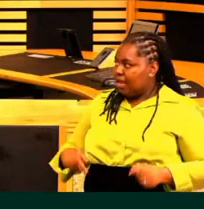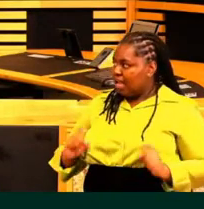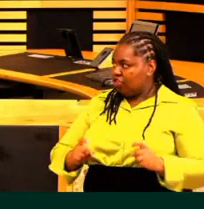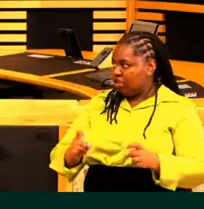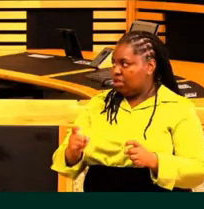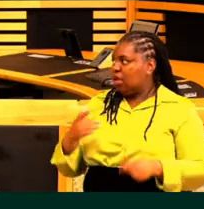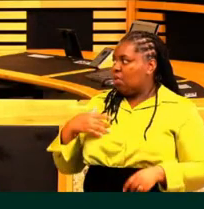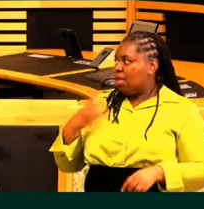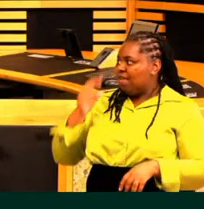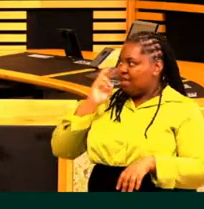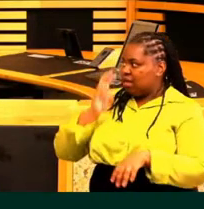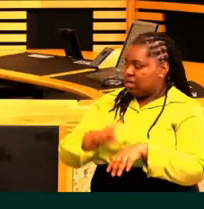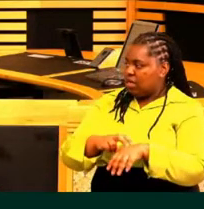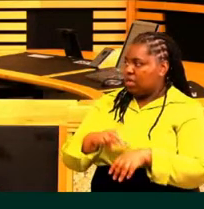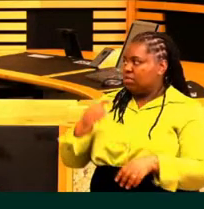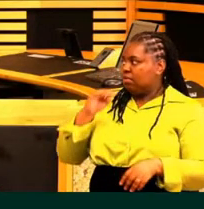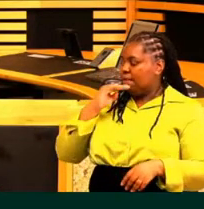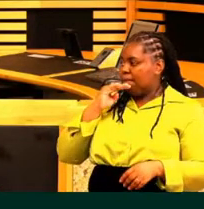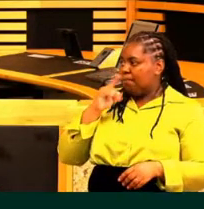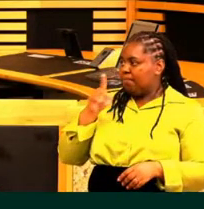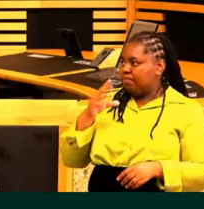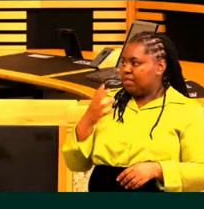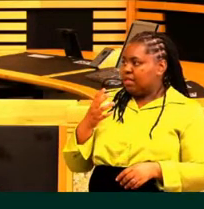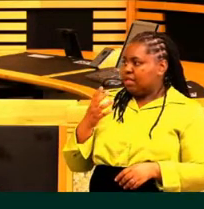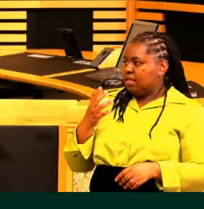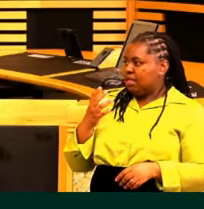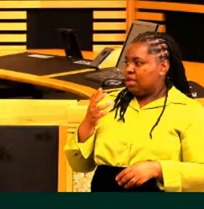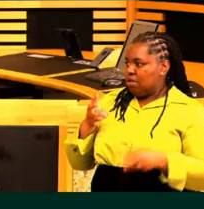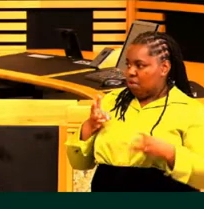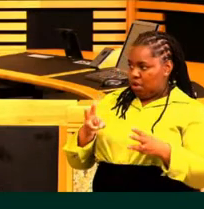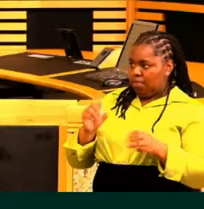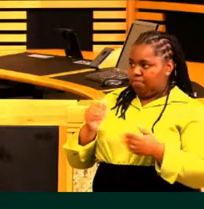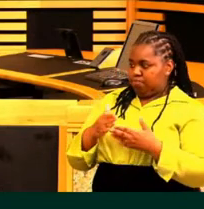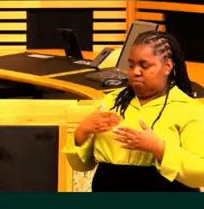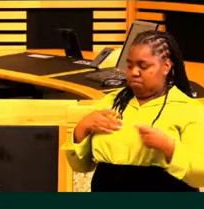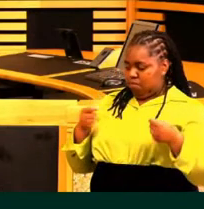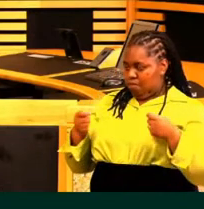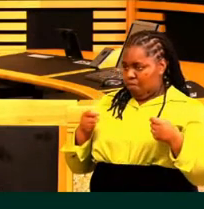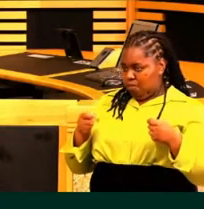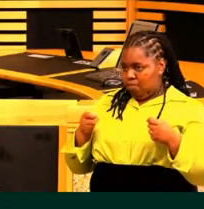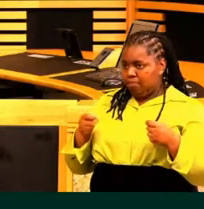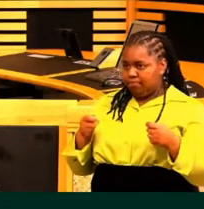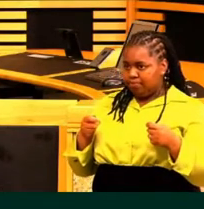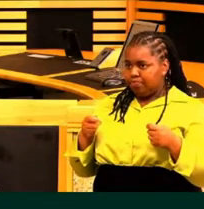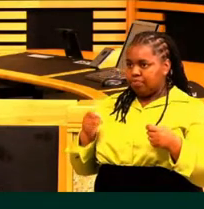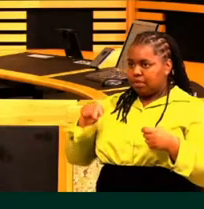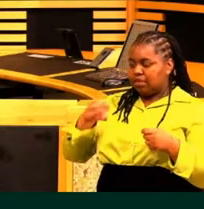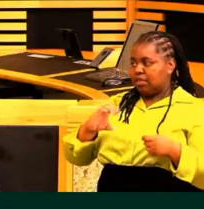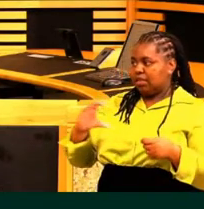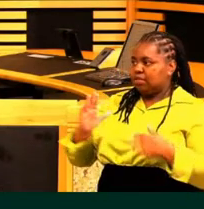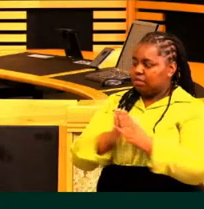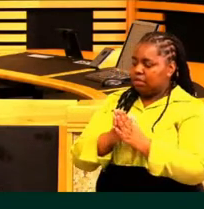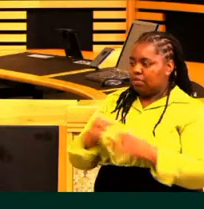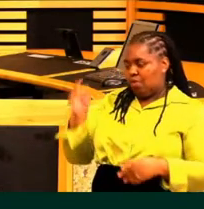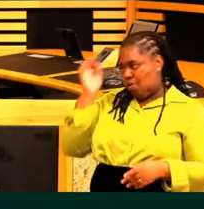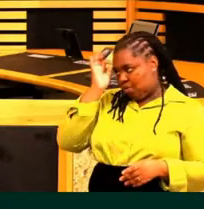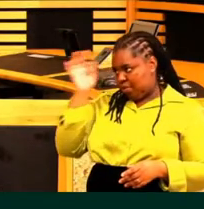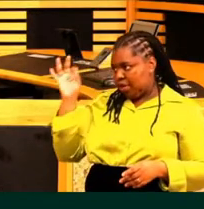there is a need of integrated mechanism in the schema in a way of managing schemes in Eastern Cape City